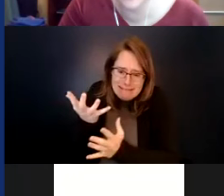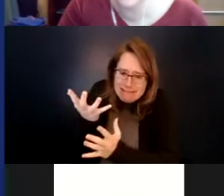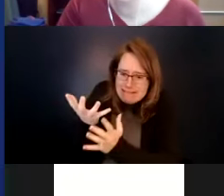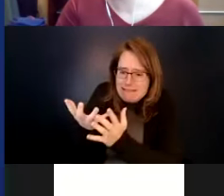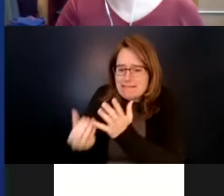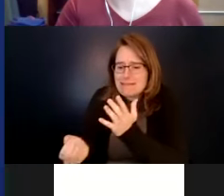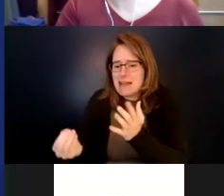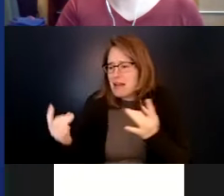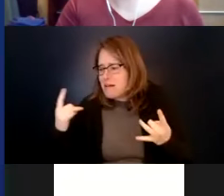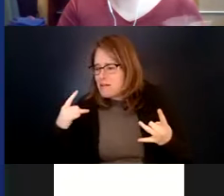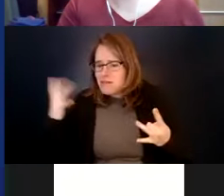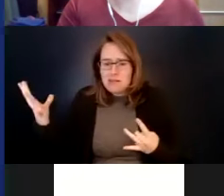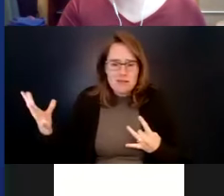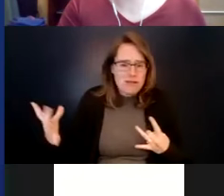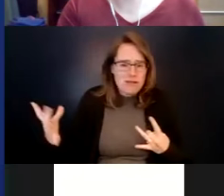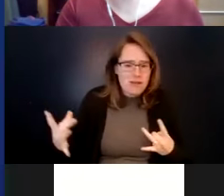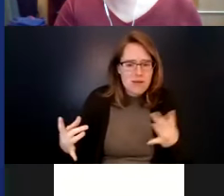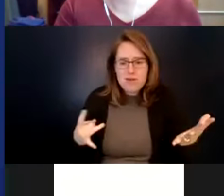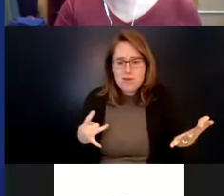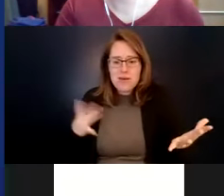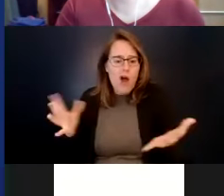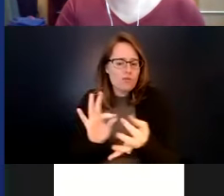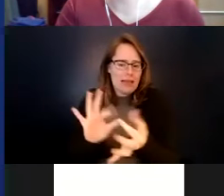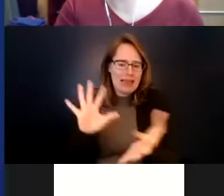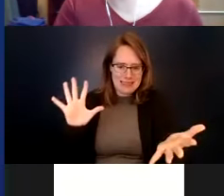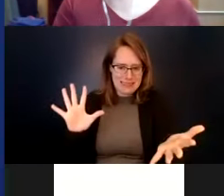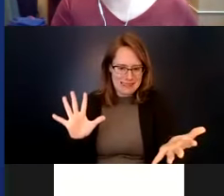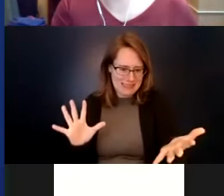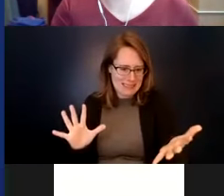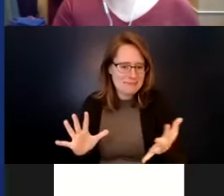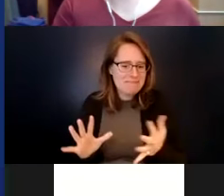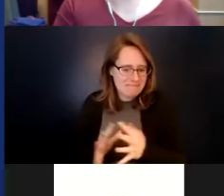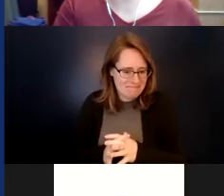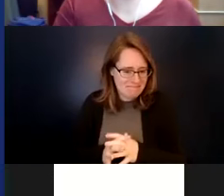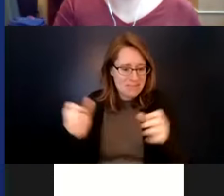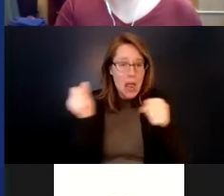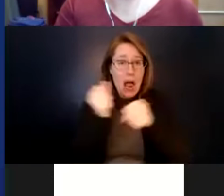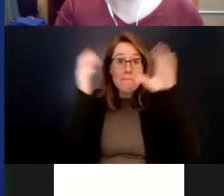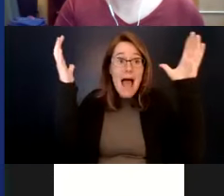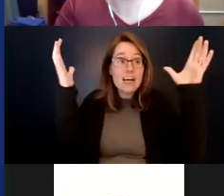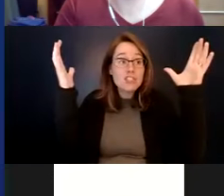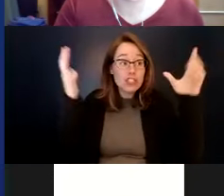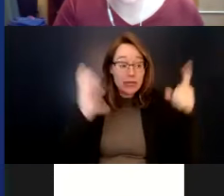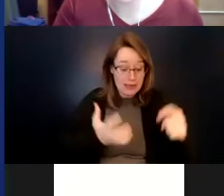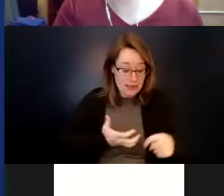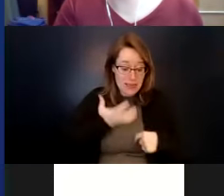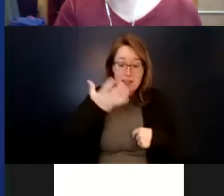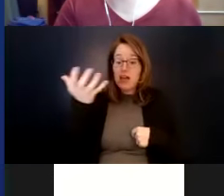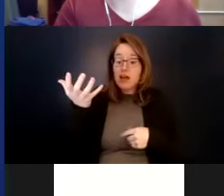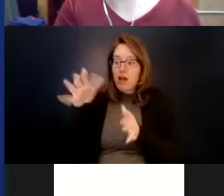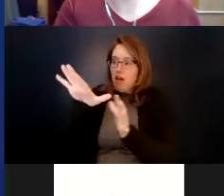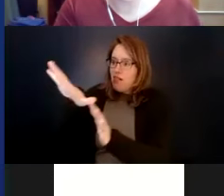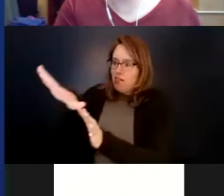off, and release them. Imagine leaving those parts of yourself behind in the